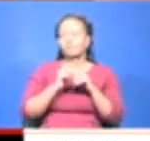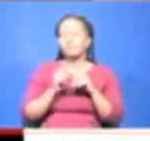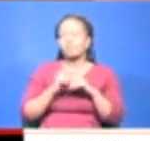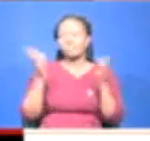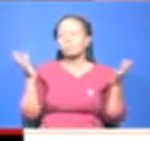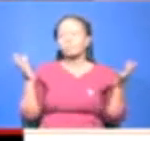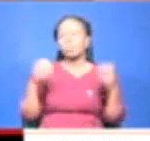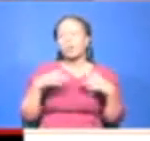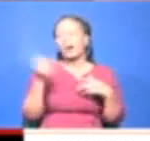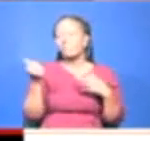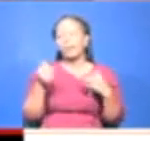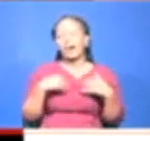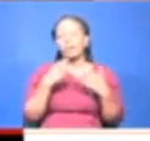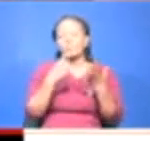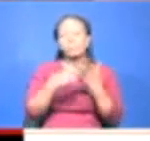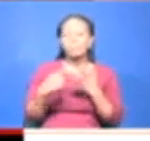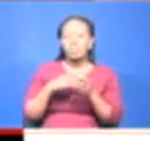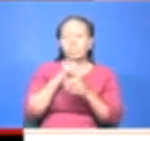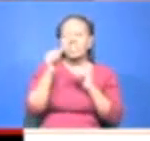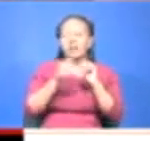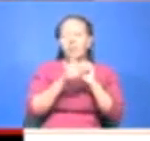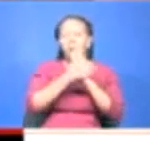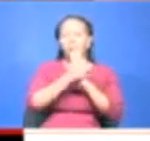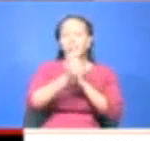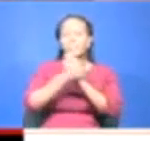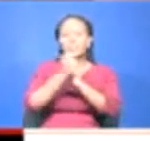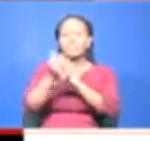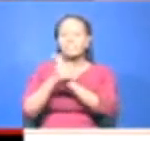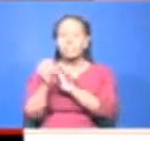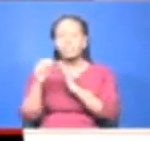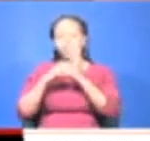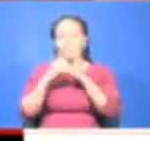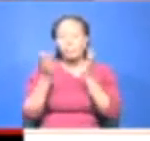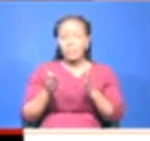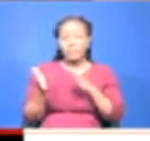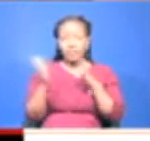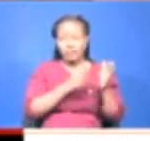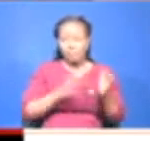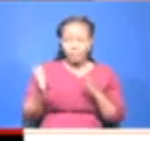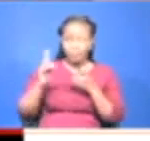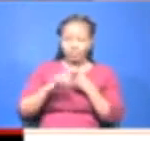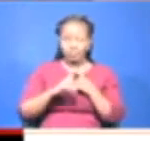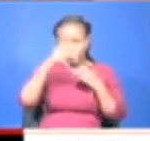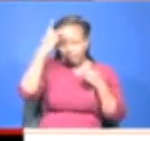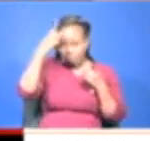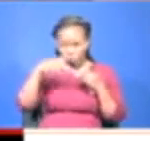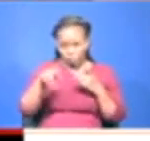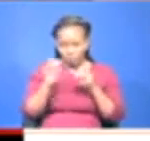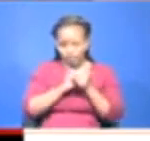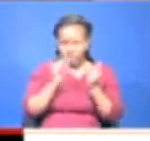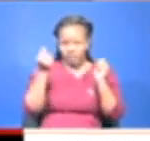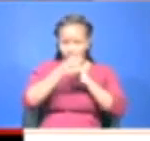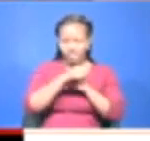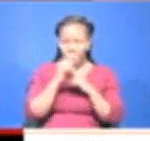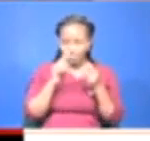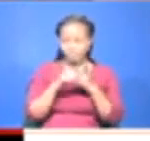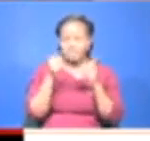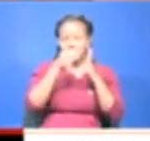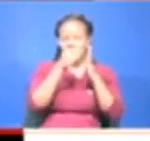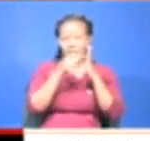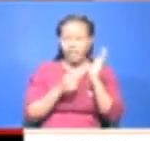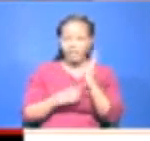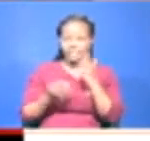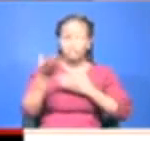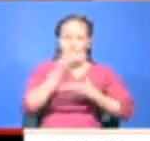whole conversation around skills to be had. Mm-hmm. So the framework needs to be policy changes, highlighting economic